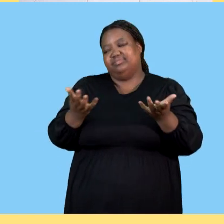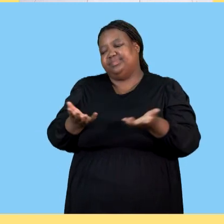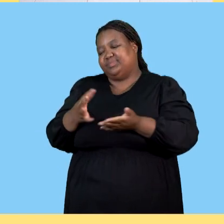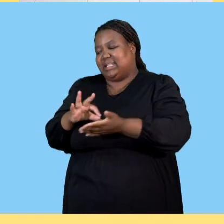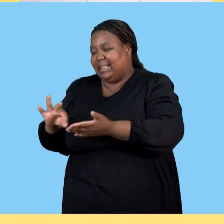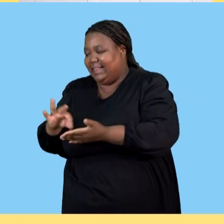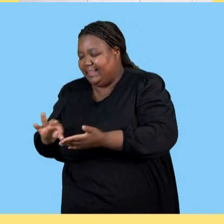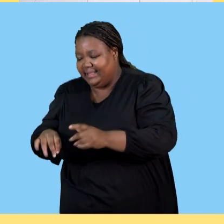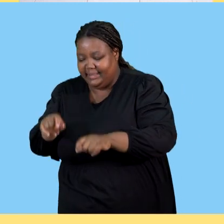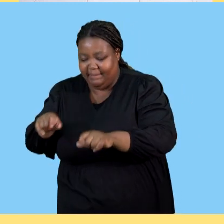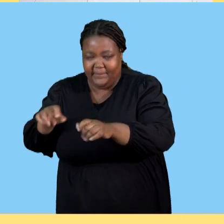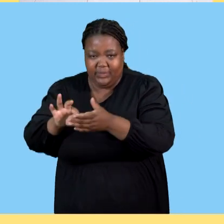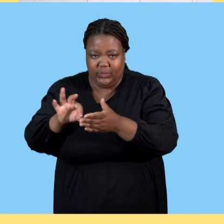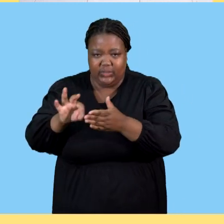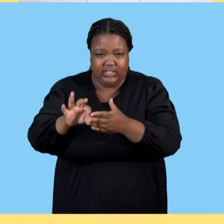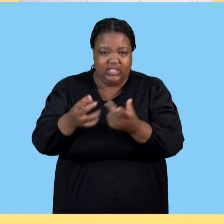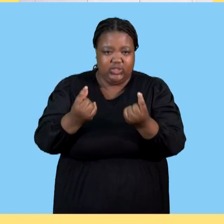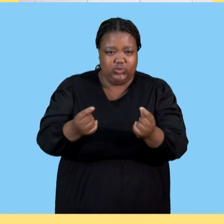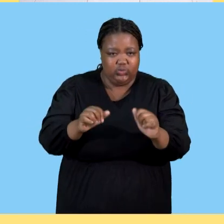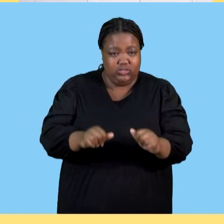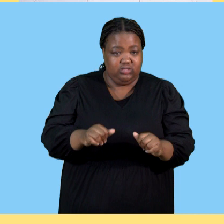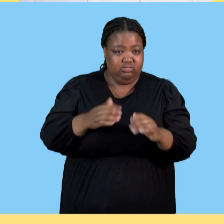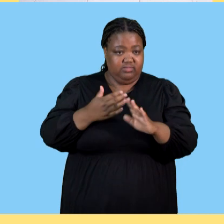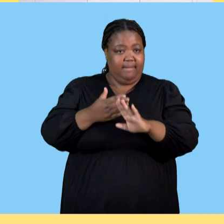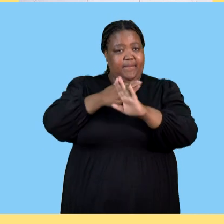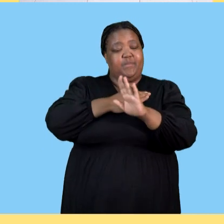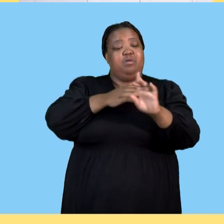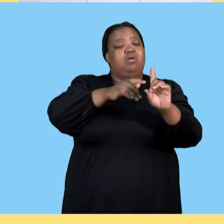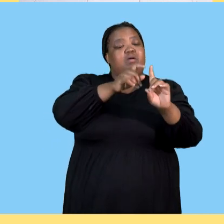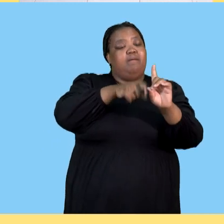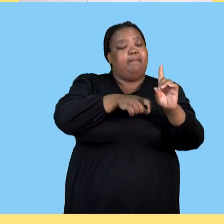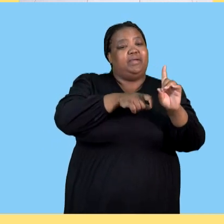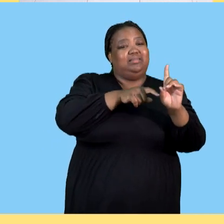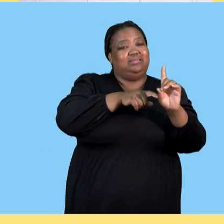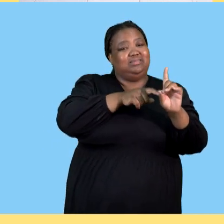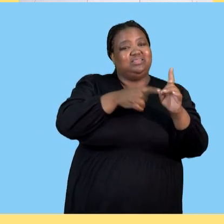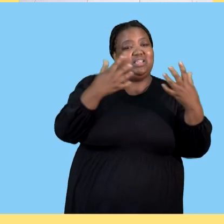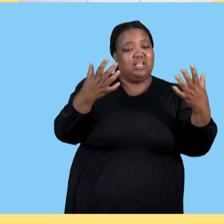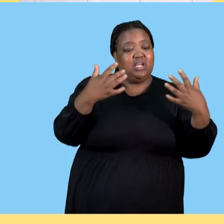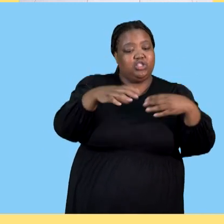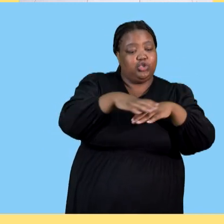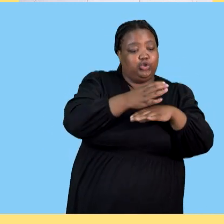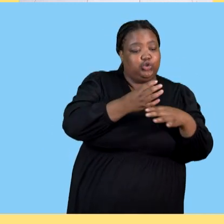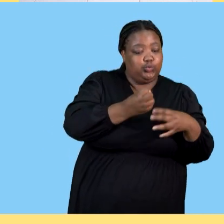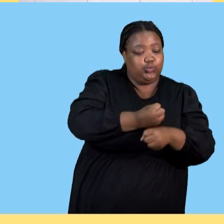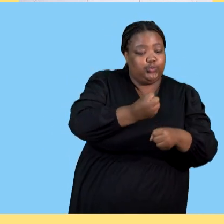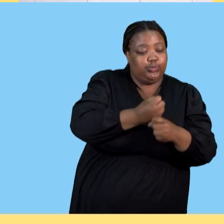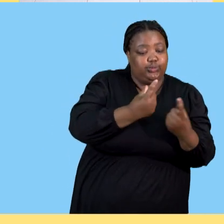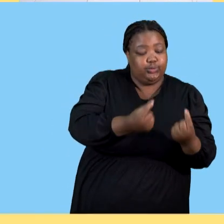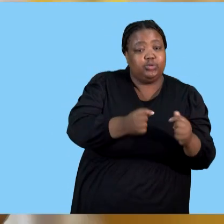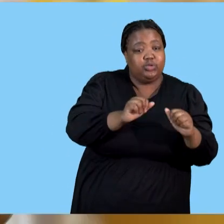cleaners. As you can see, in the first instance, we had the person who had their hands on the pair of